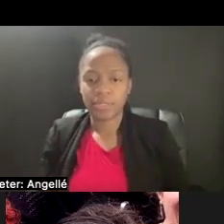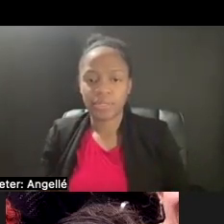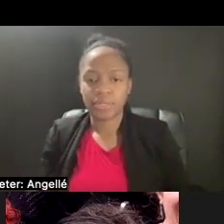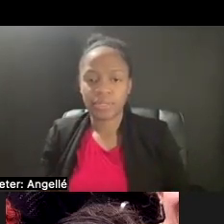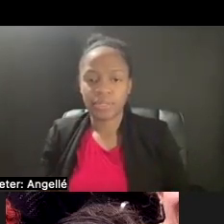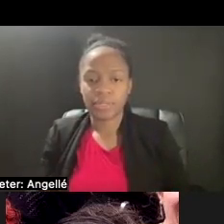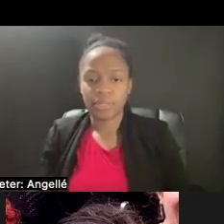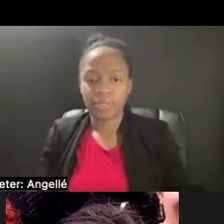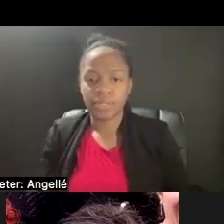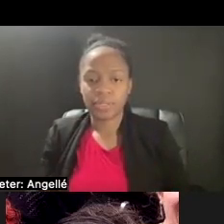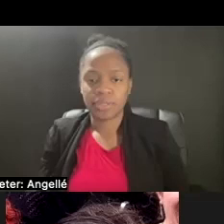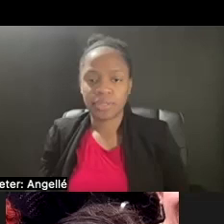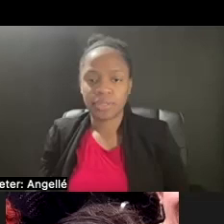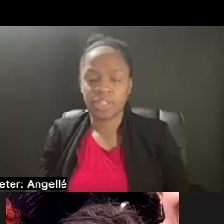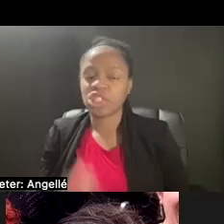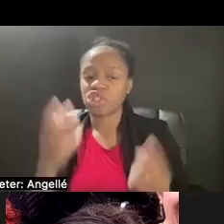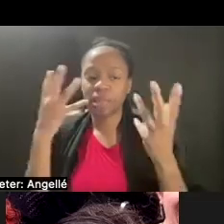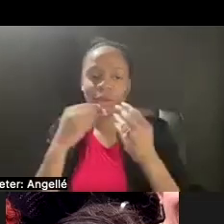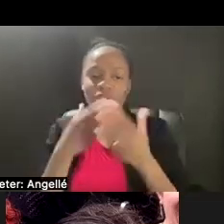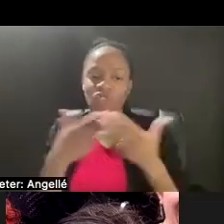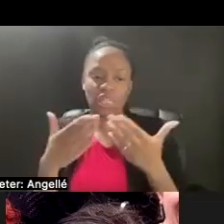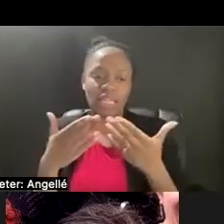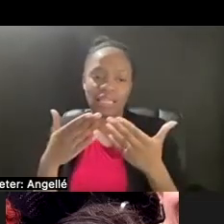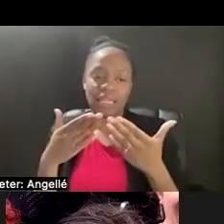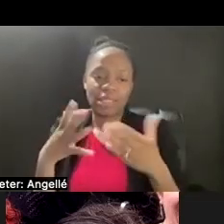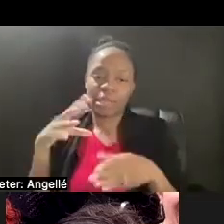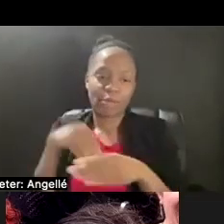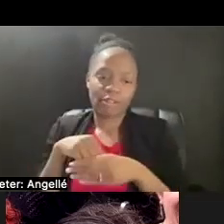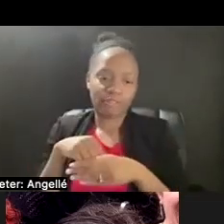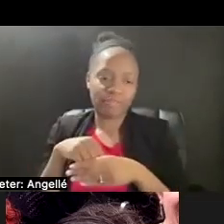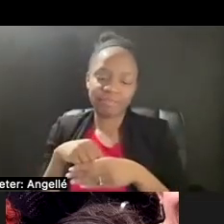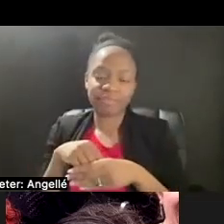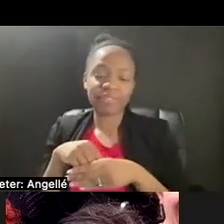This was just a beautiful thing to be a part of. I